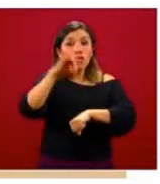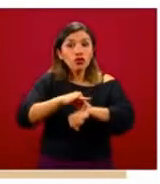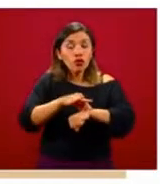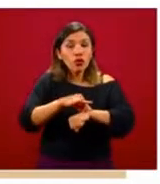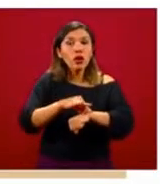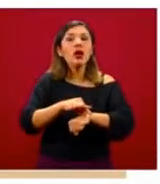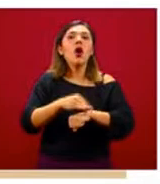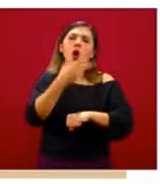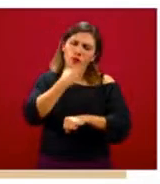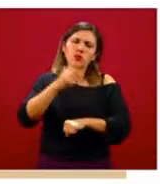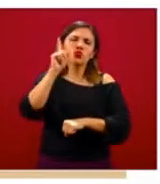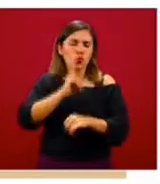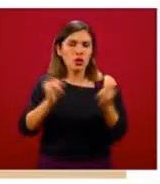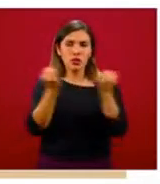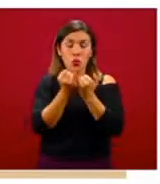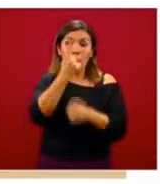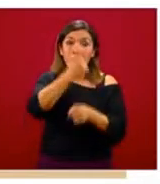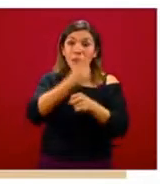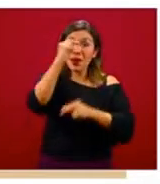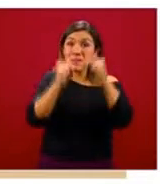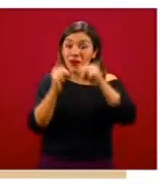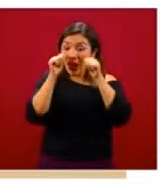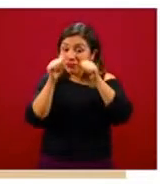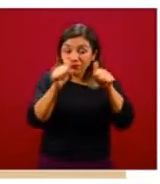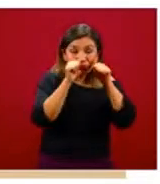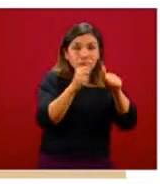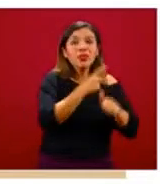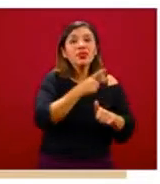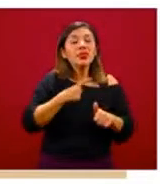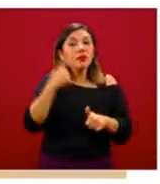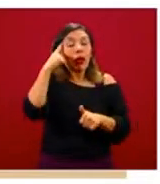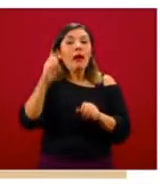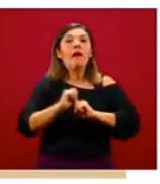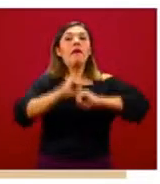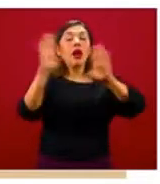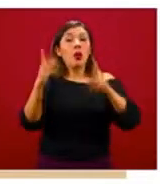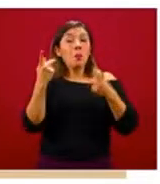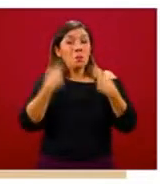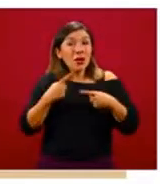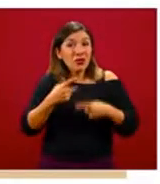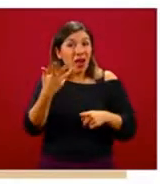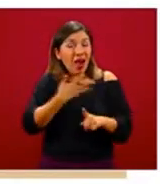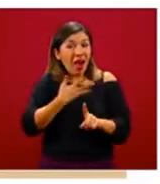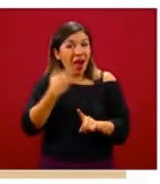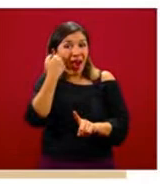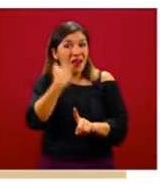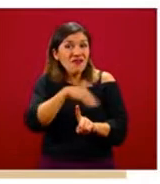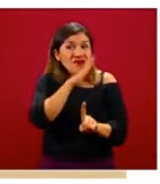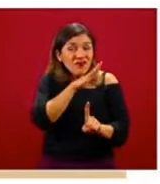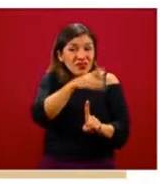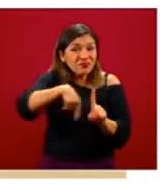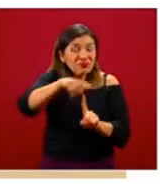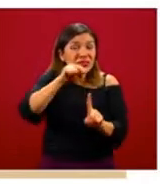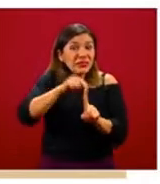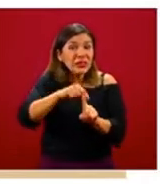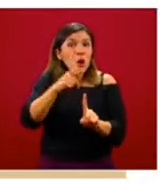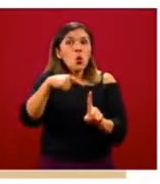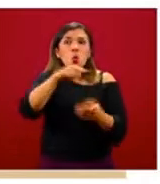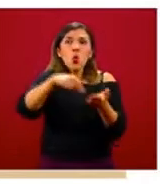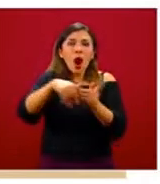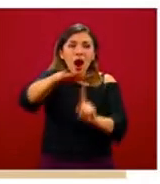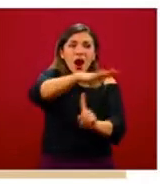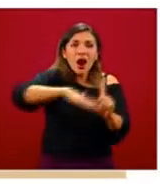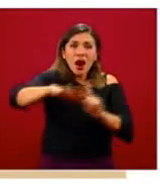COVID, and that's the fever, everyone in the health sector would have to be ready to